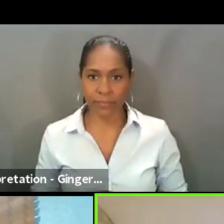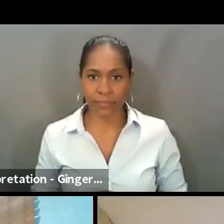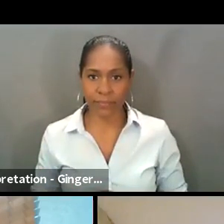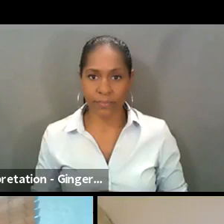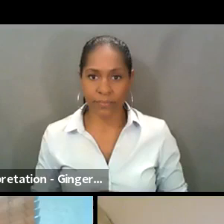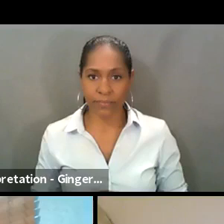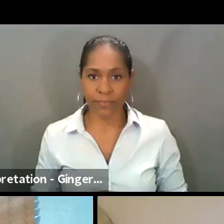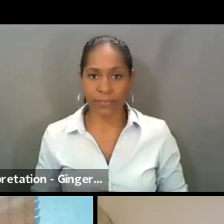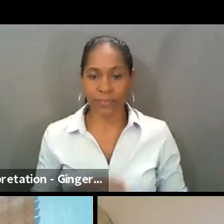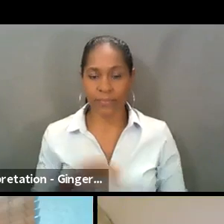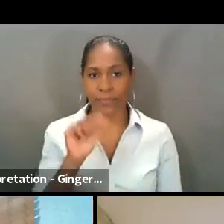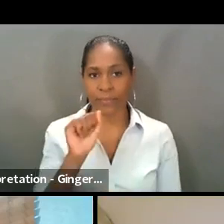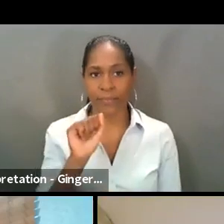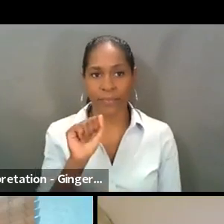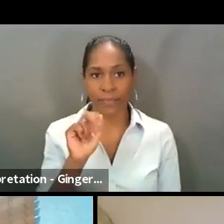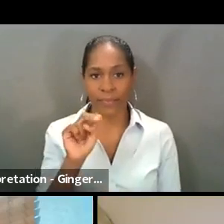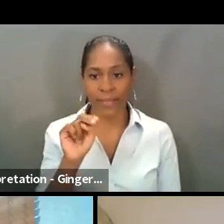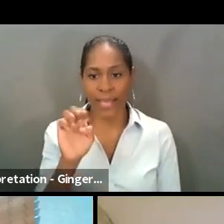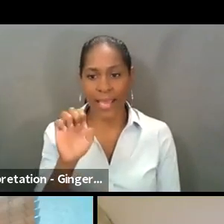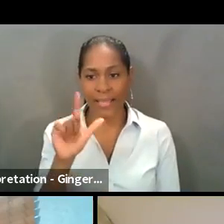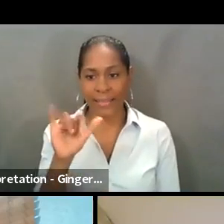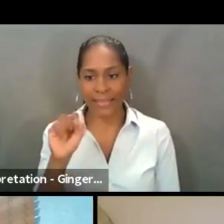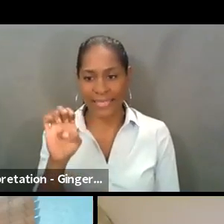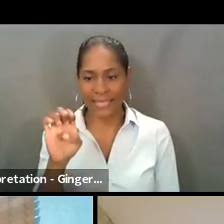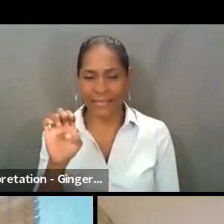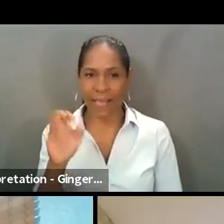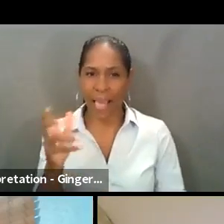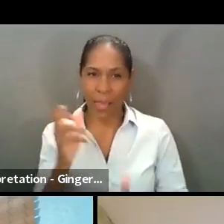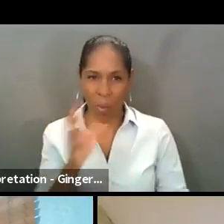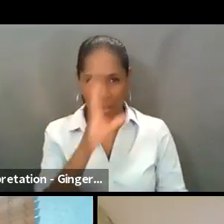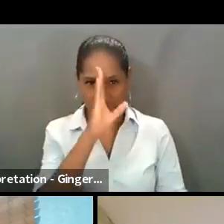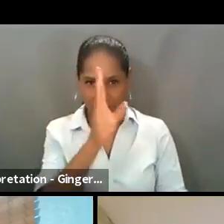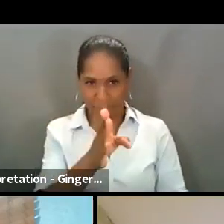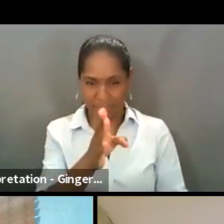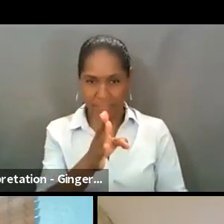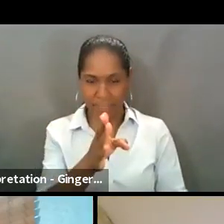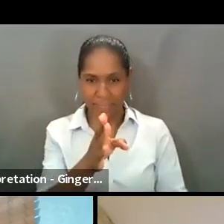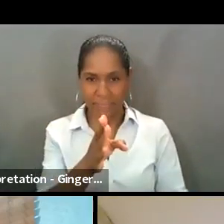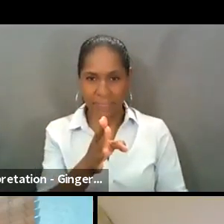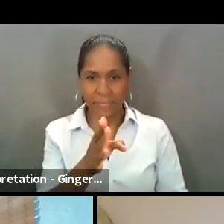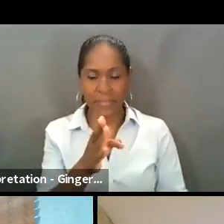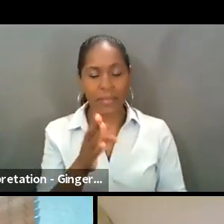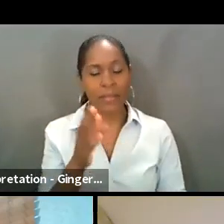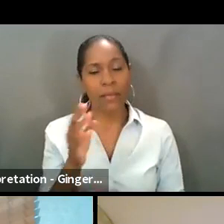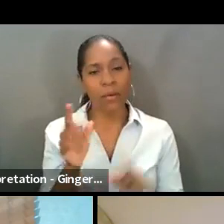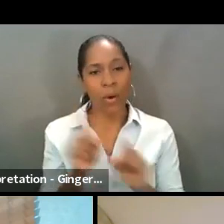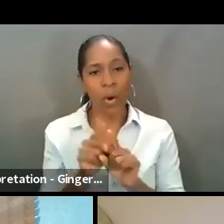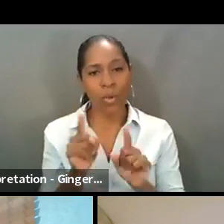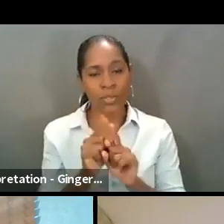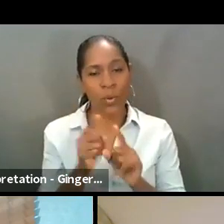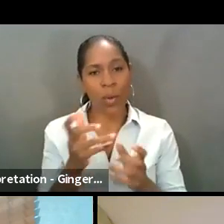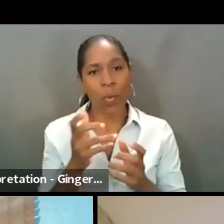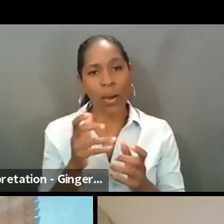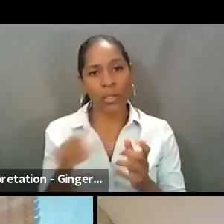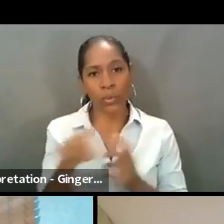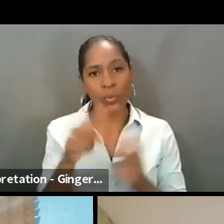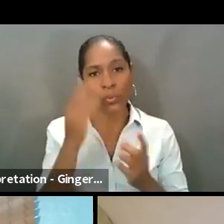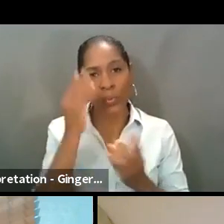I guess if I can be frank for a moment, I would also think about for I would think about,